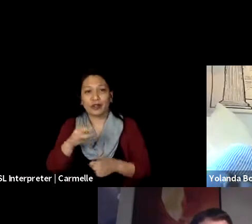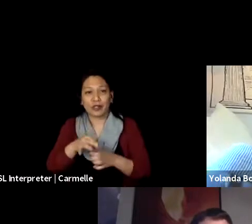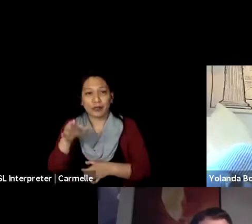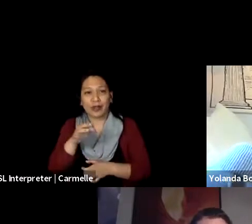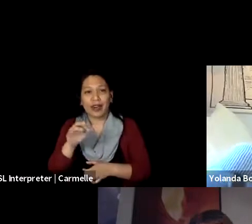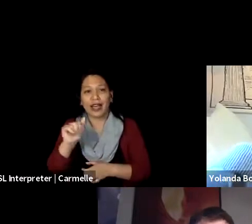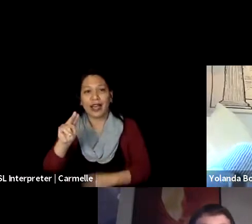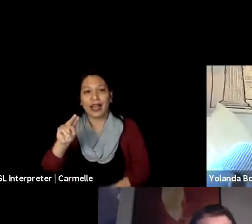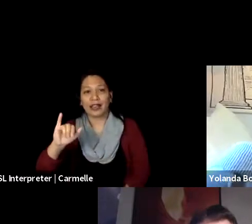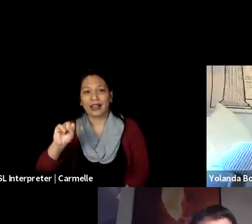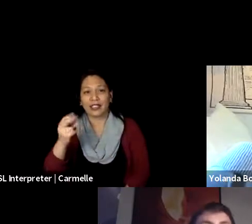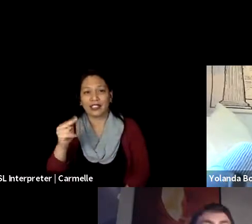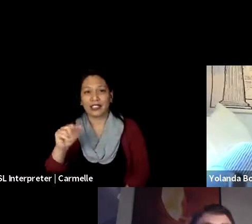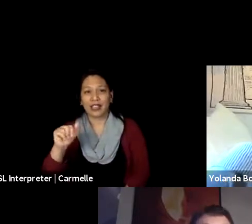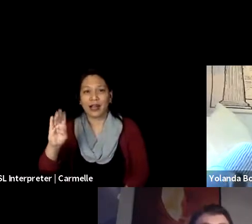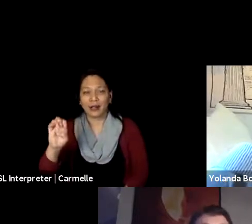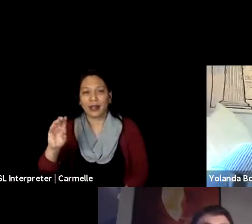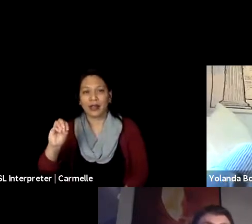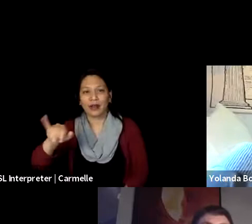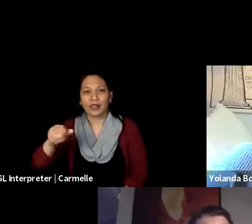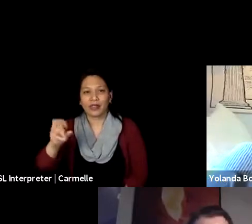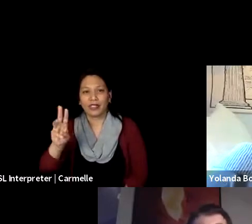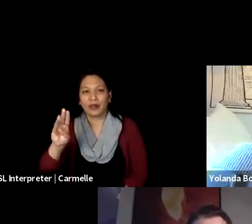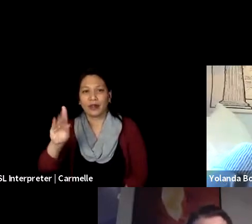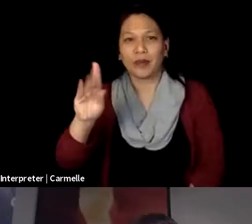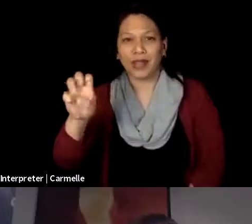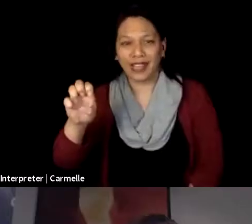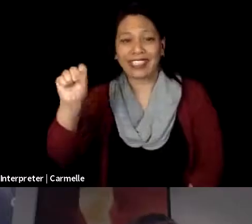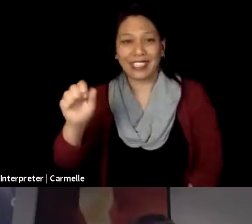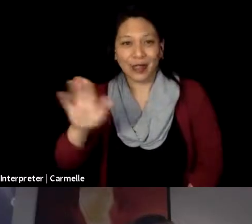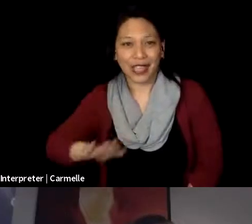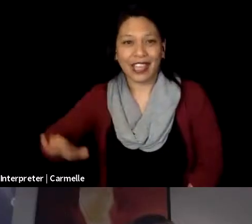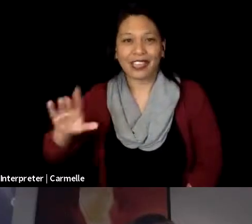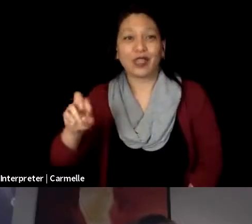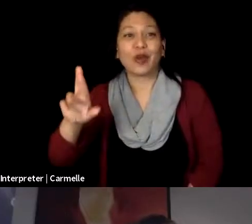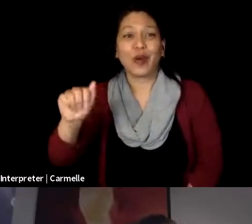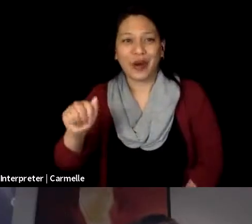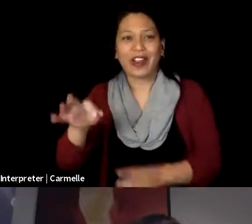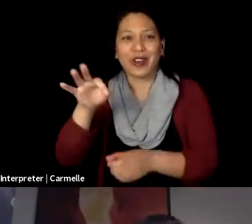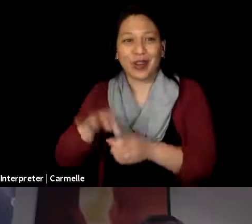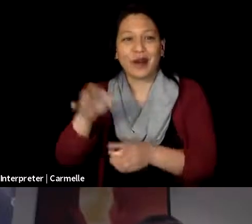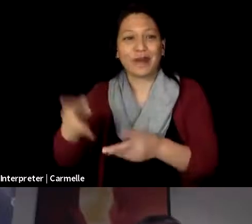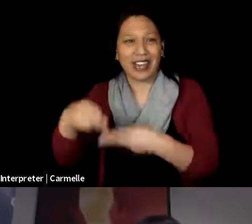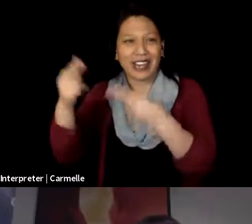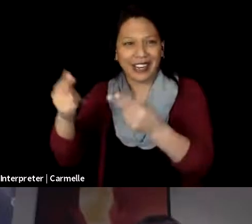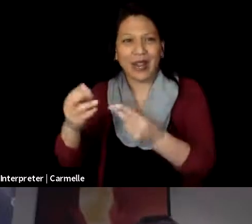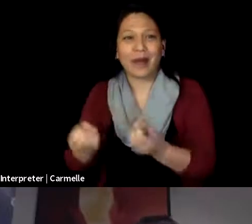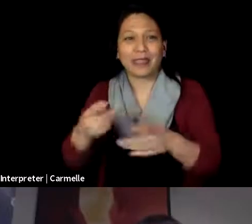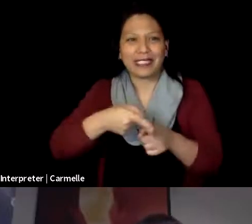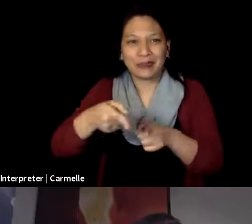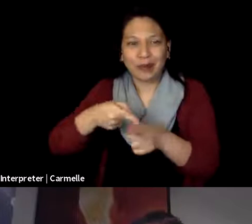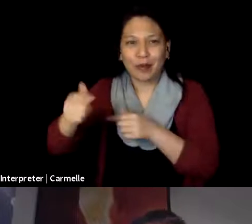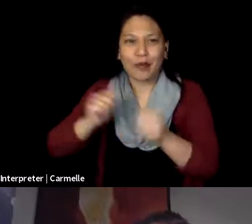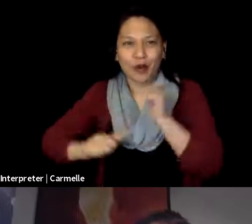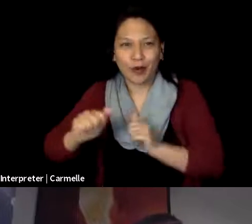Ojibwe, Anishinaabe Ojibwe and South Asian Dora-nominated multidisciplinary performer, writer, and